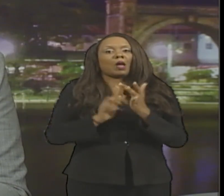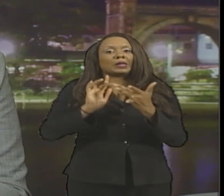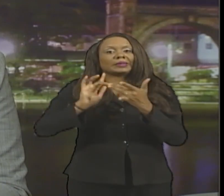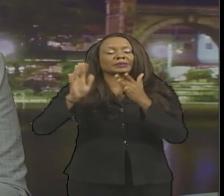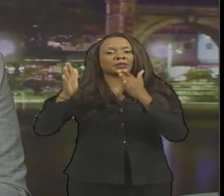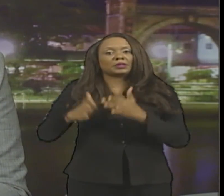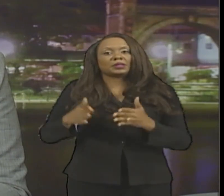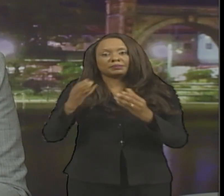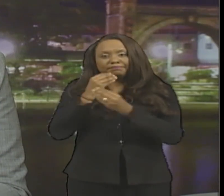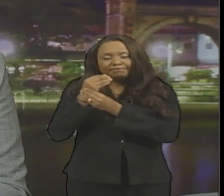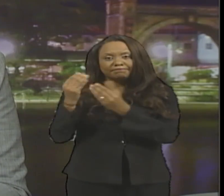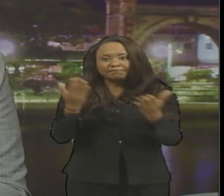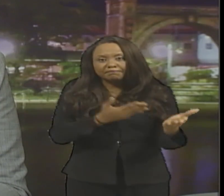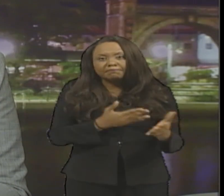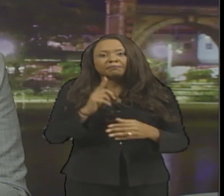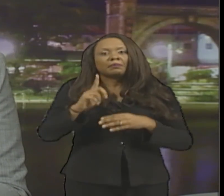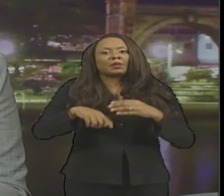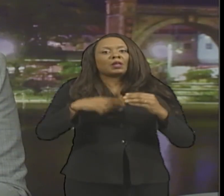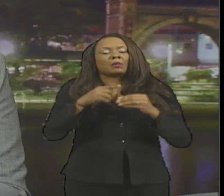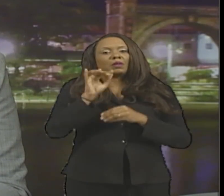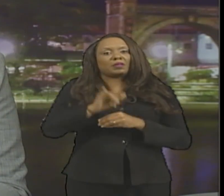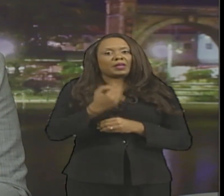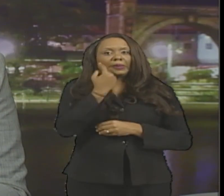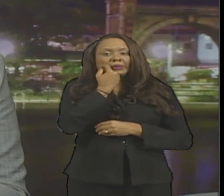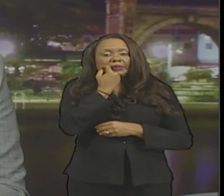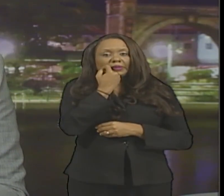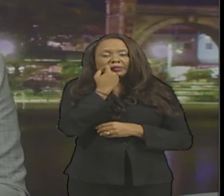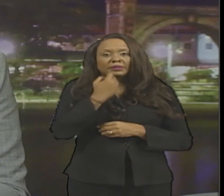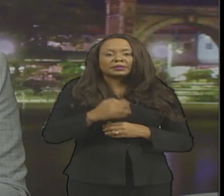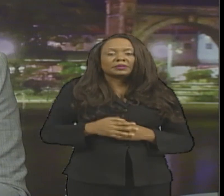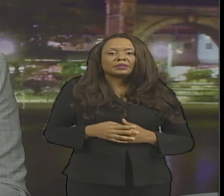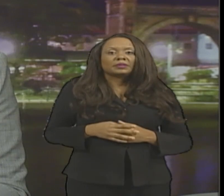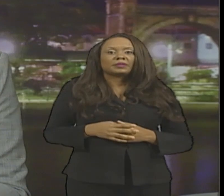legislation during a stakeholder review at the Lloyd Erskine Sandiford Center.